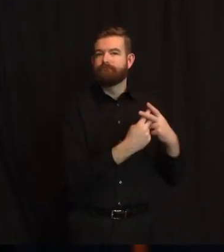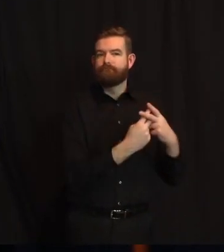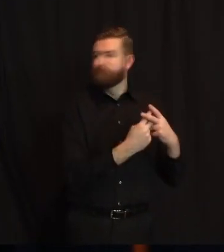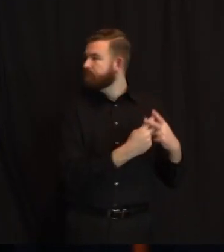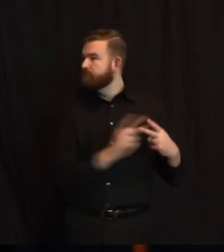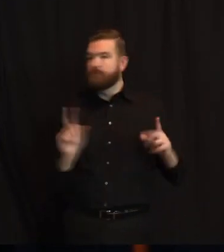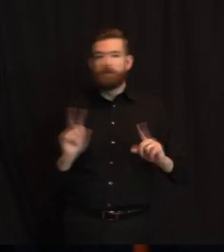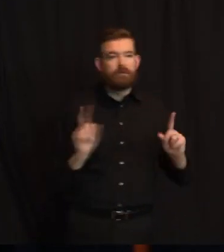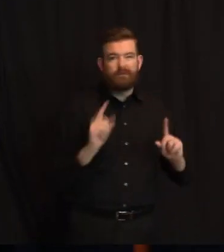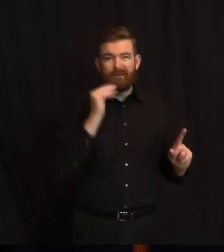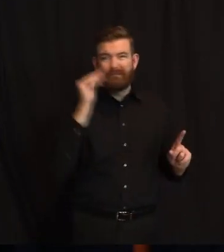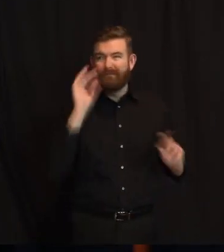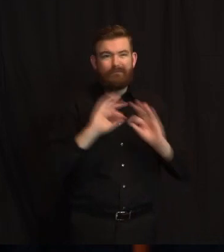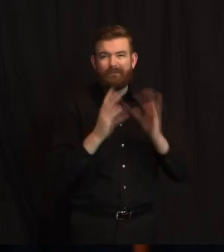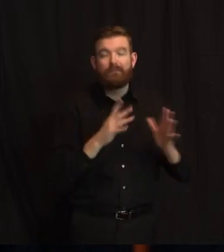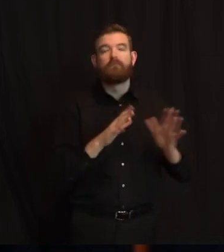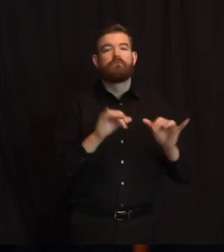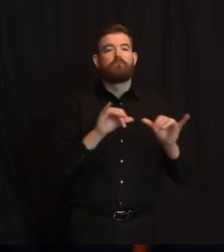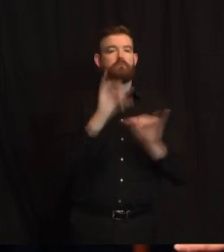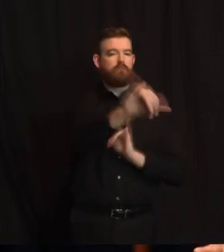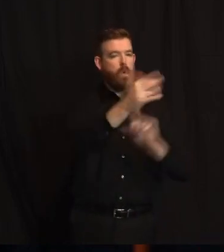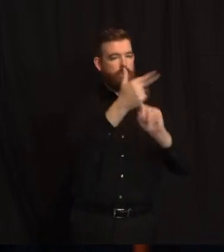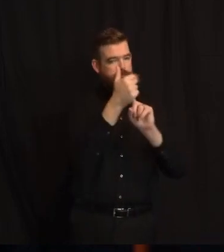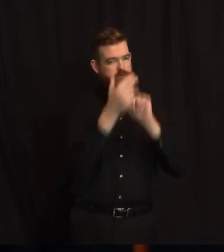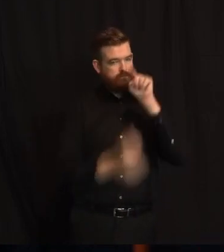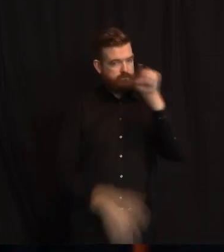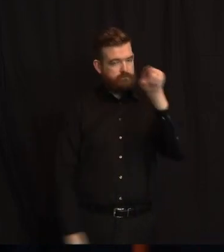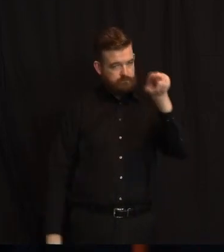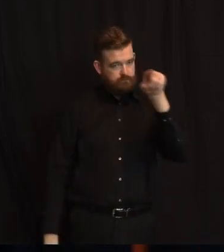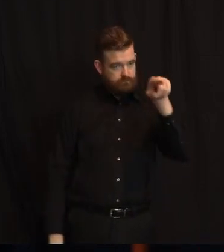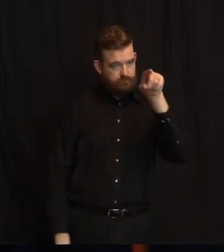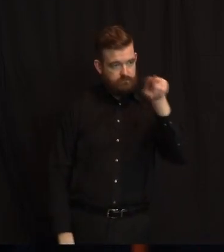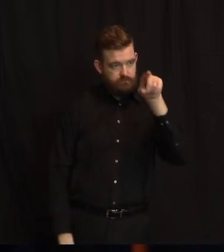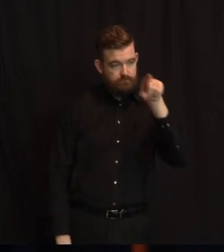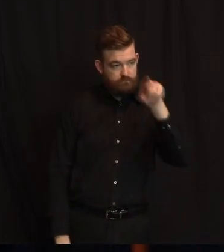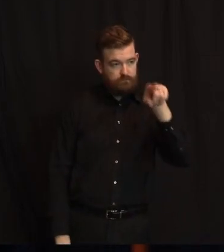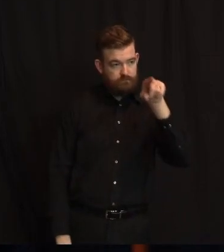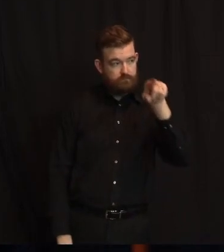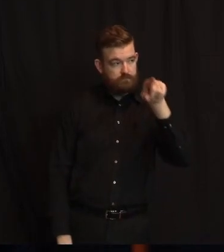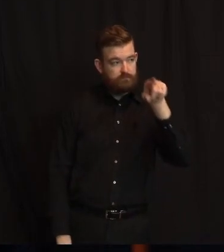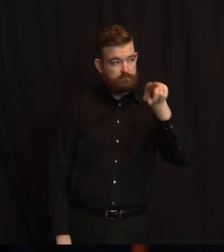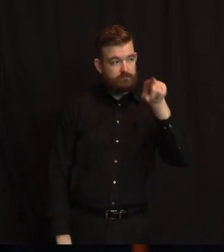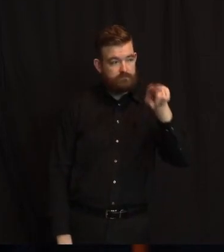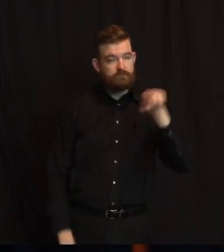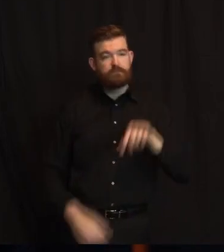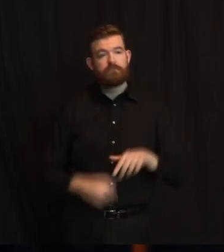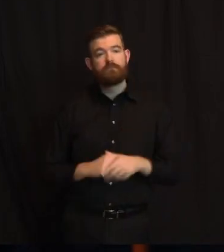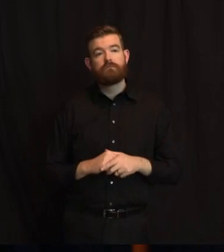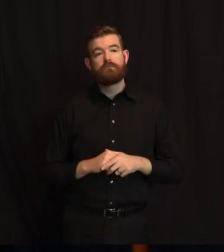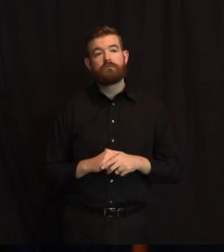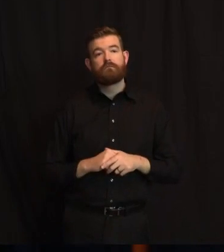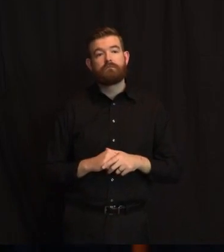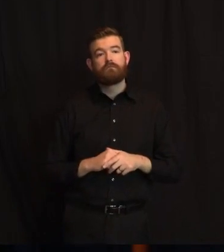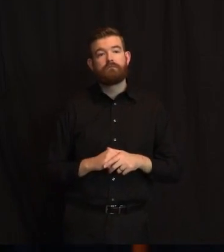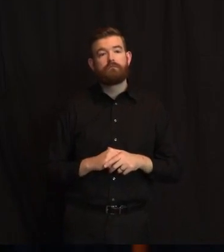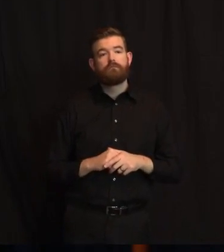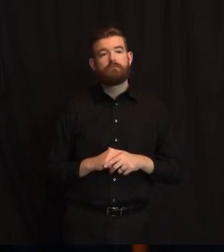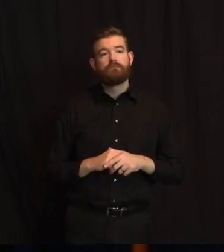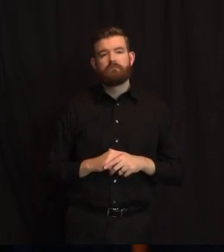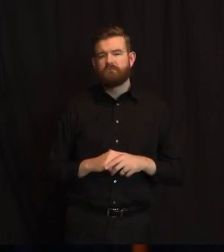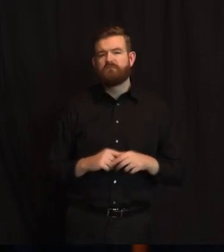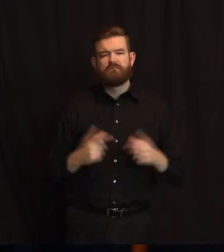hotels. So there's a whole series of spaces available, not only for